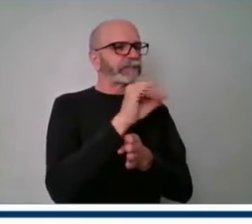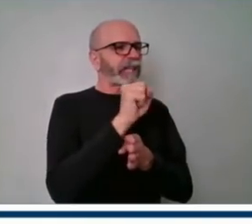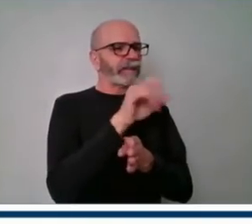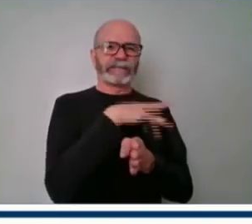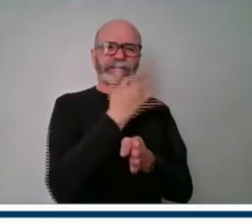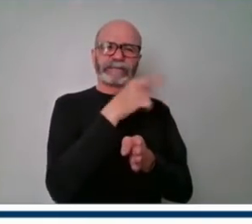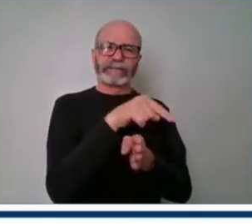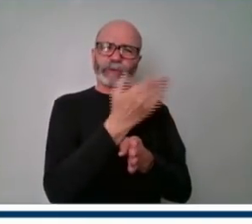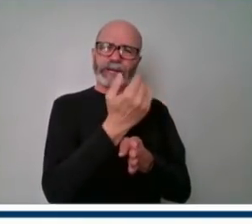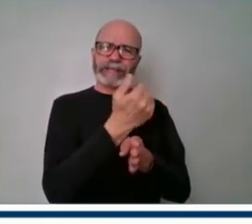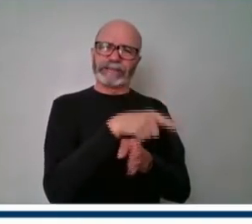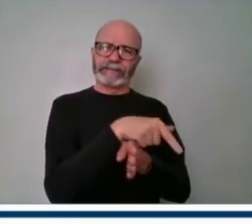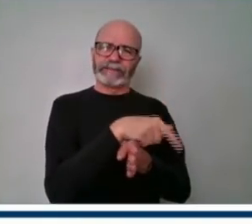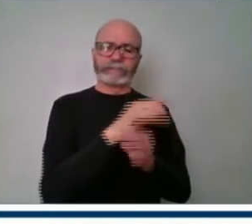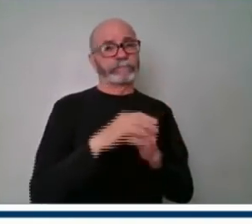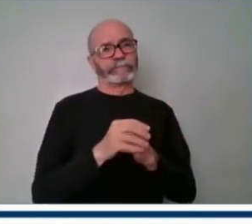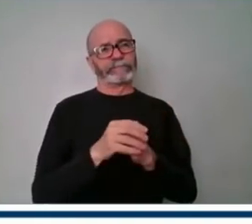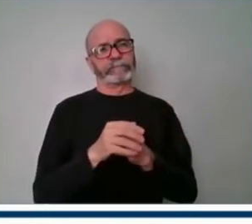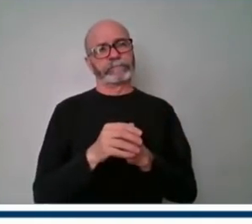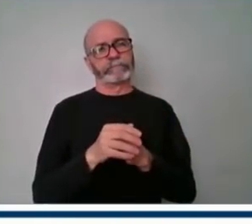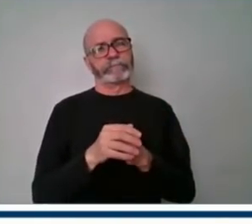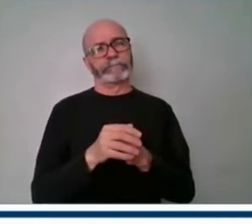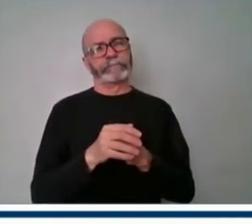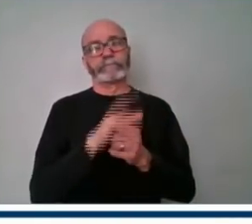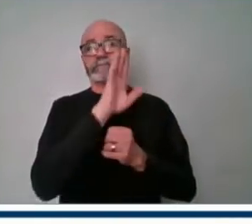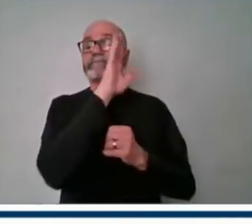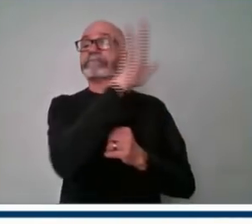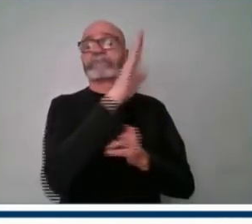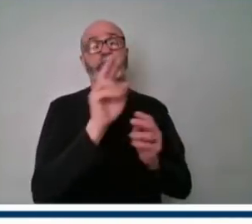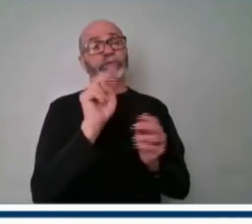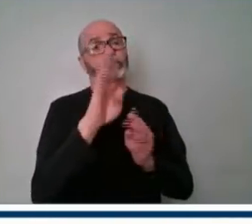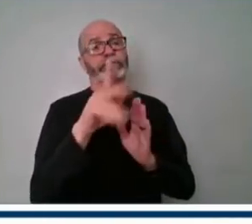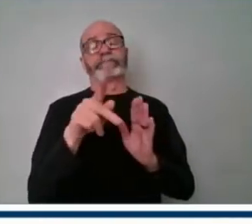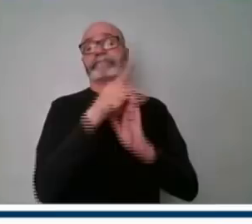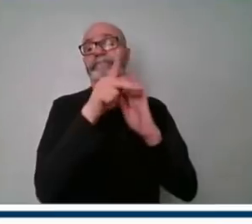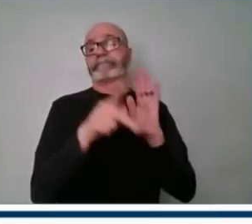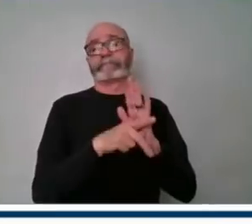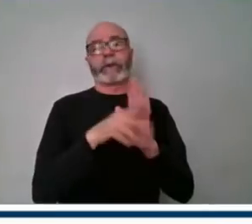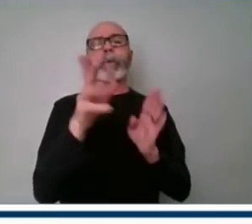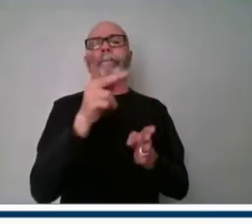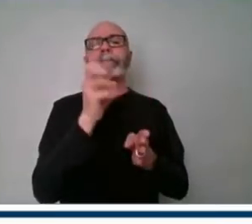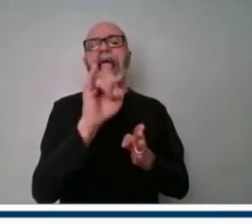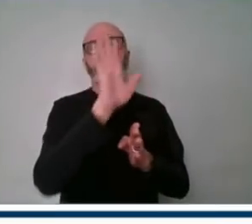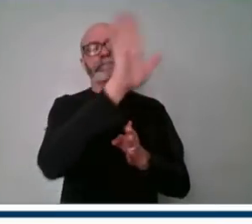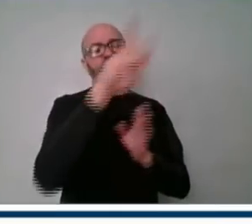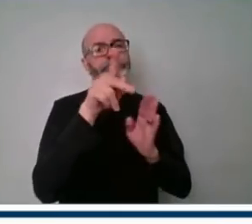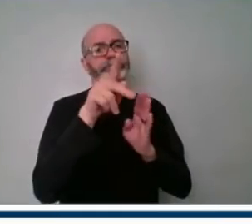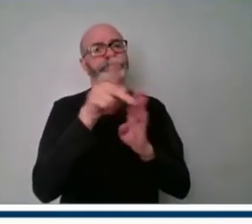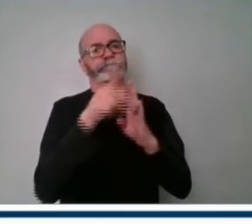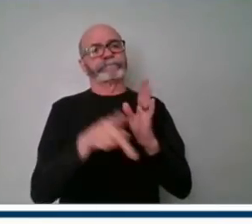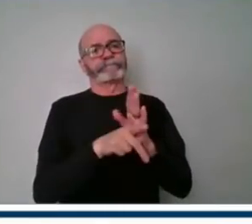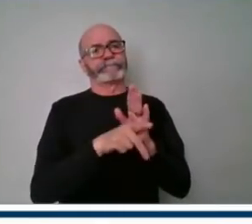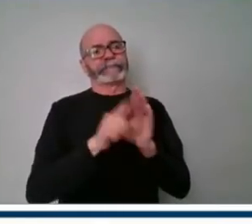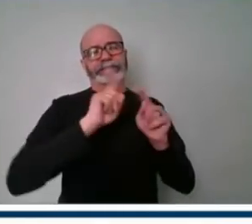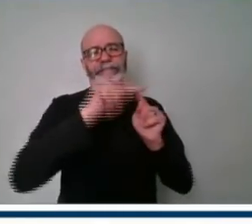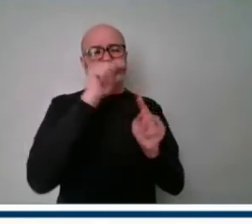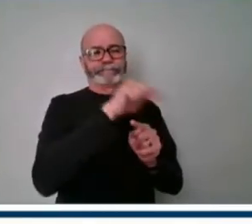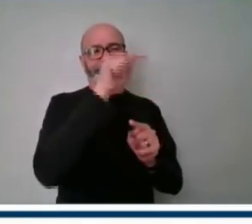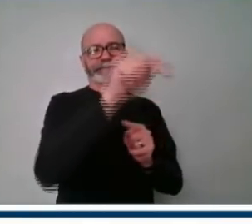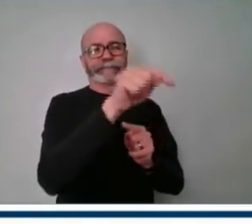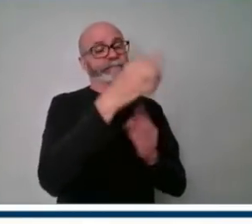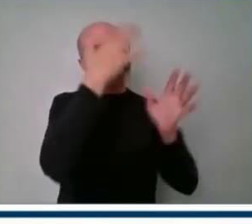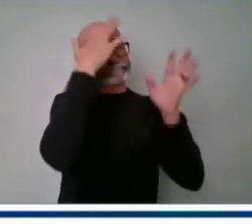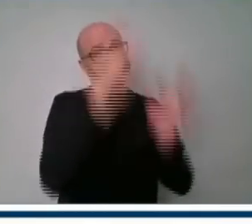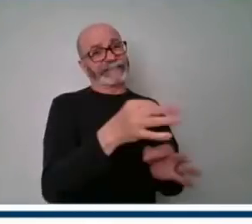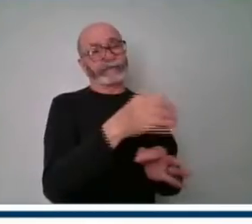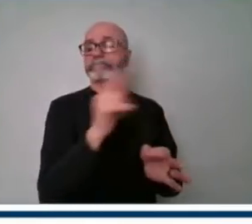policy with PEI. It's up to those provinces and their comfort level whether they would impose